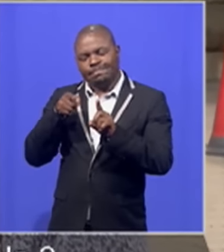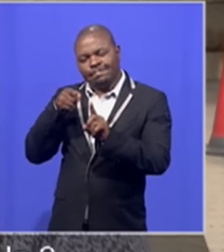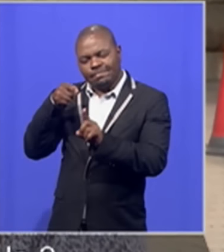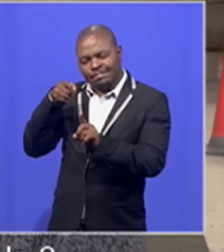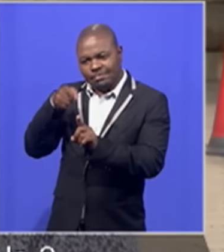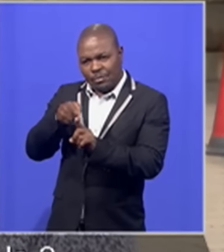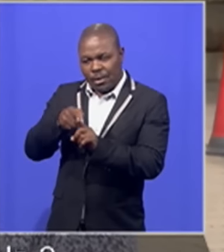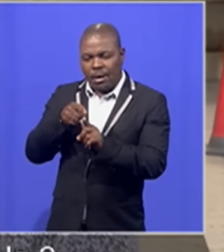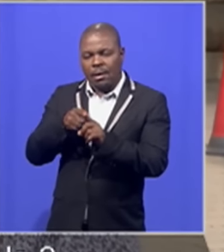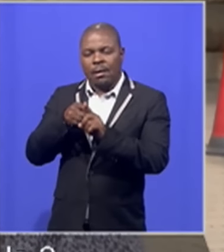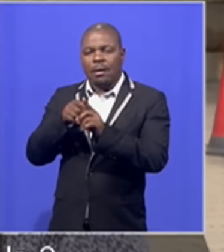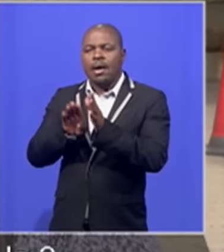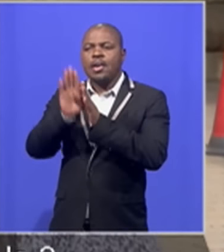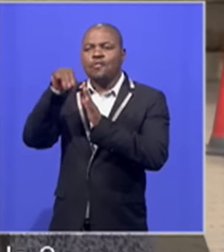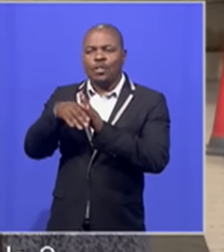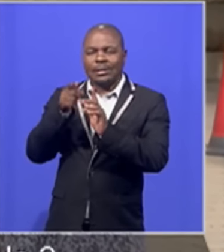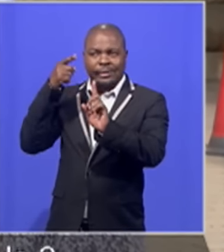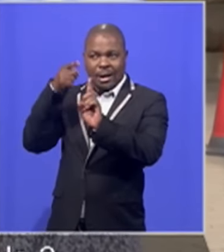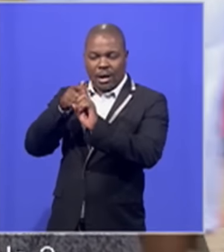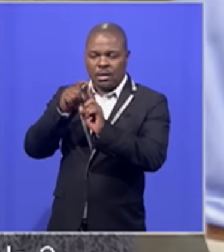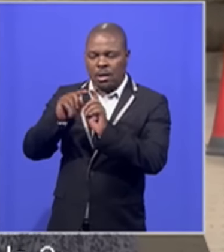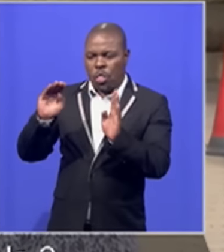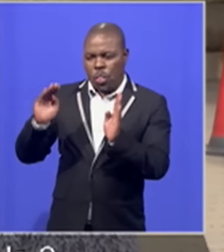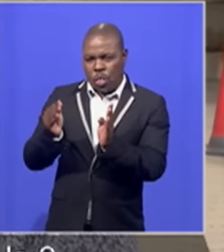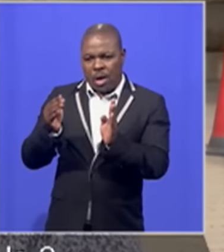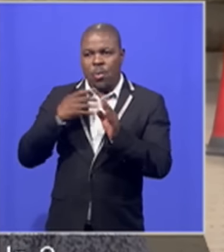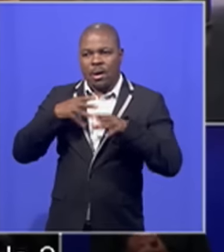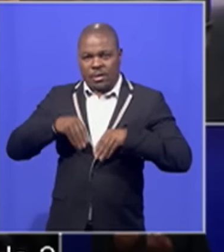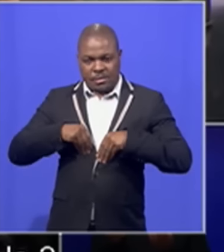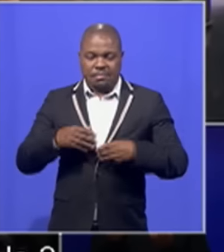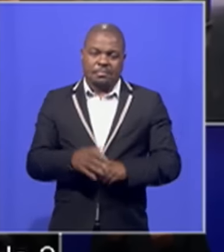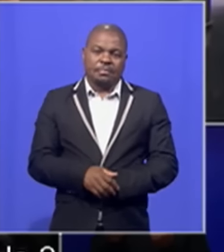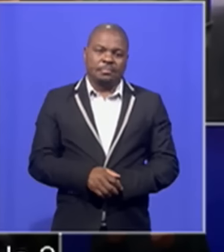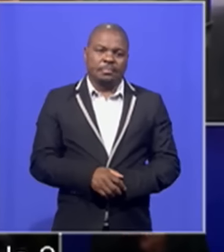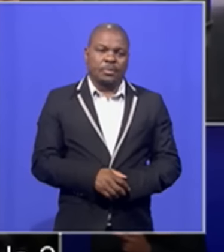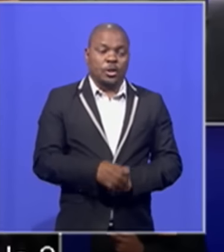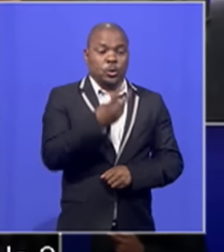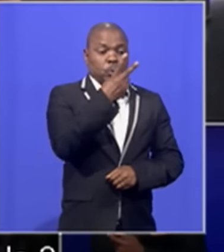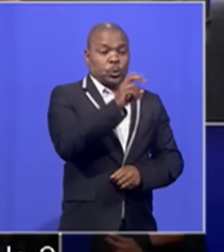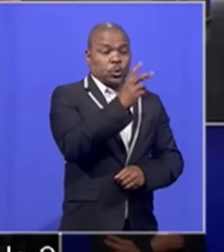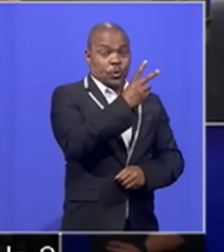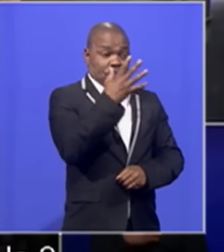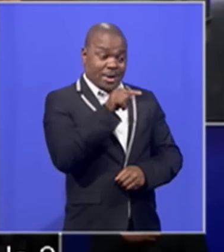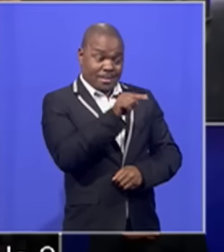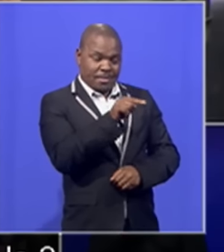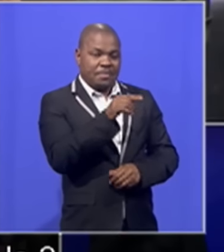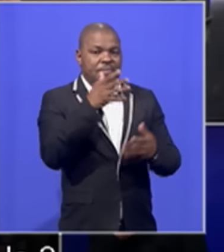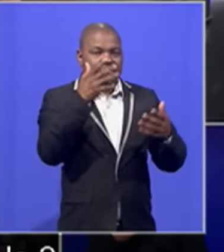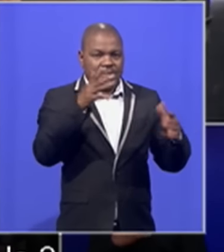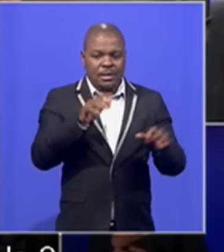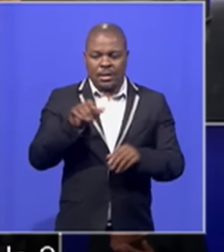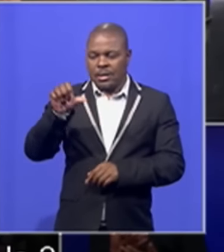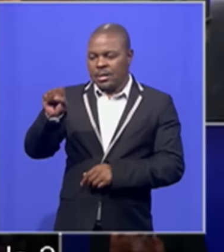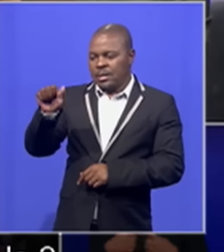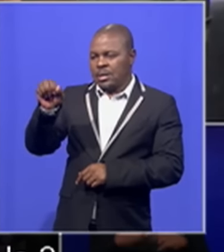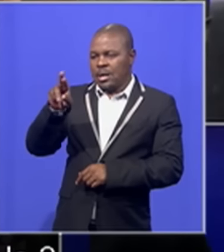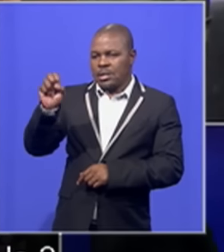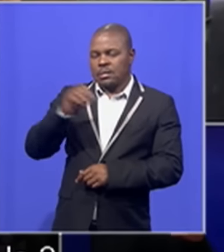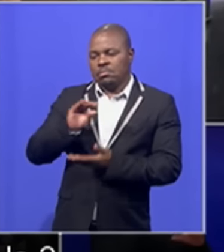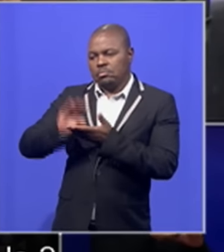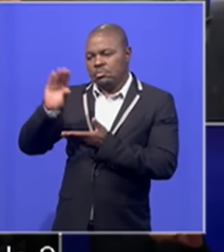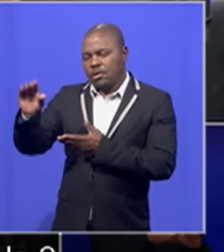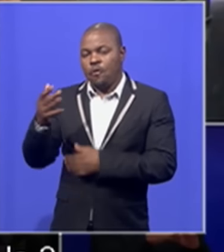is very good news for markets in general. Tekanyetsokabo ya 2025 ya betse setheo sa lekgetho SARS diranta